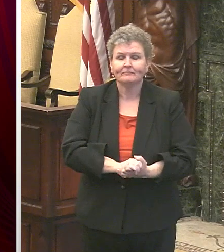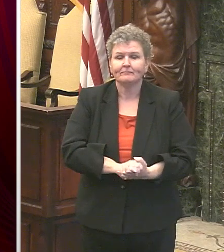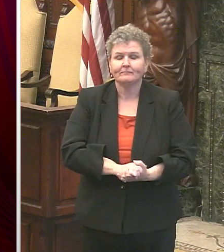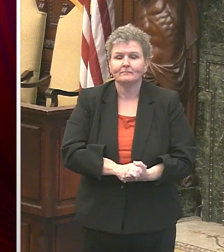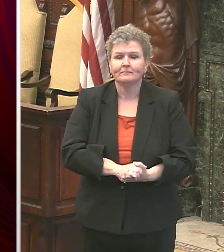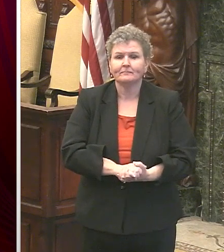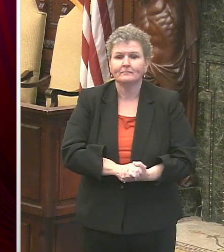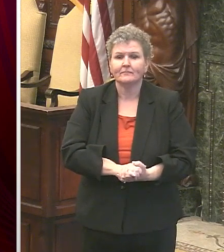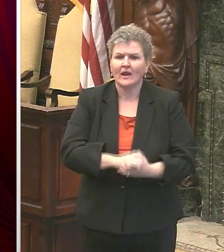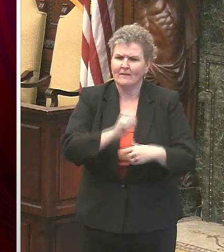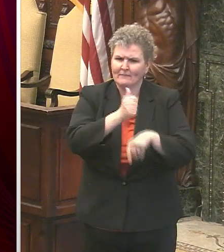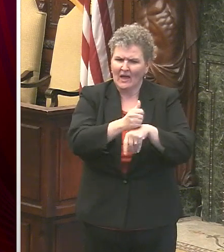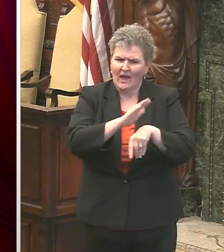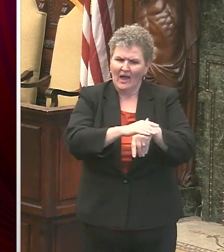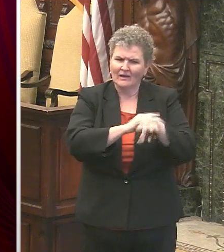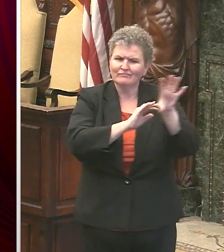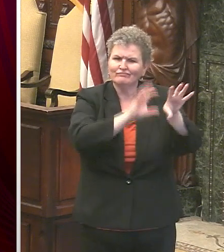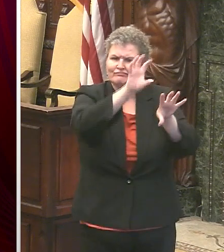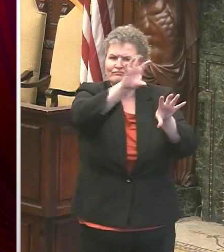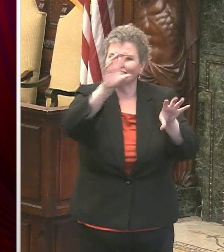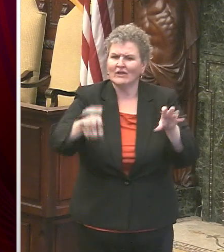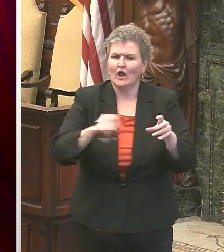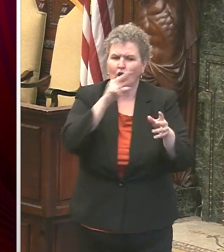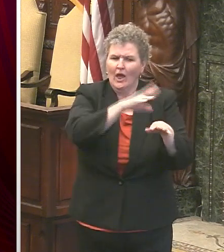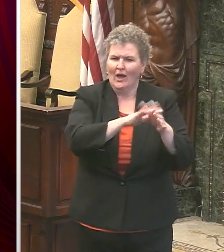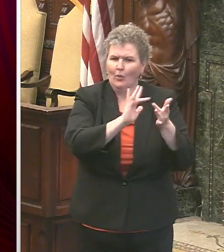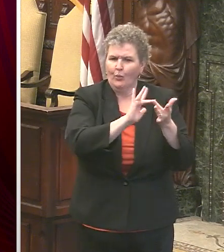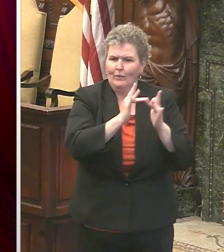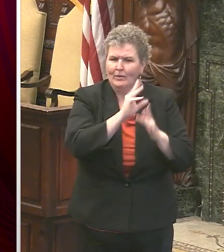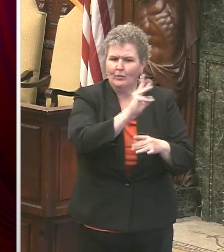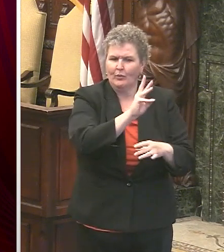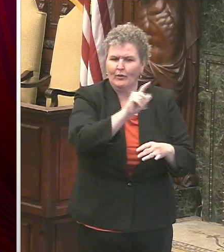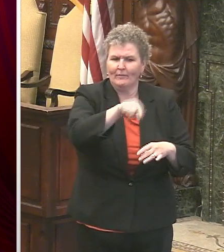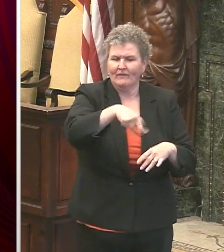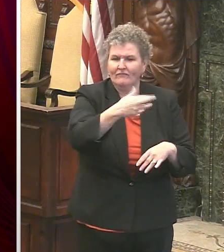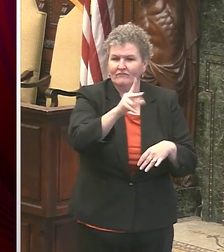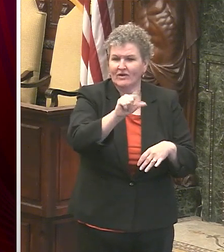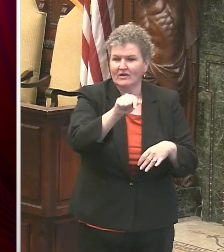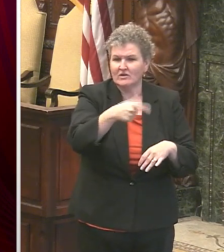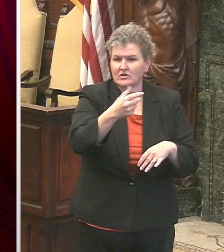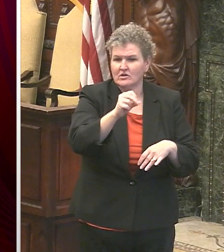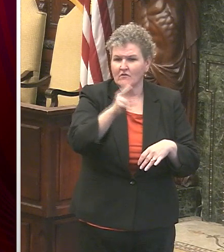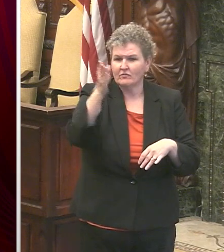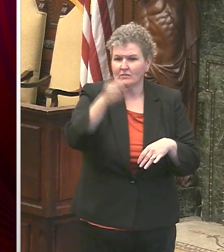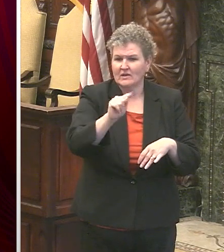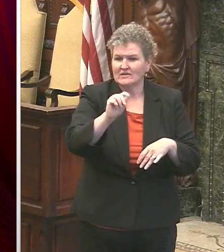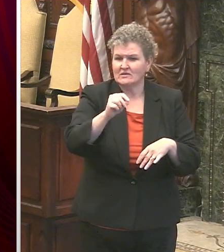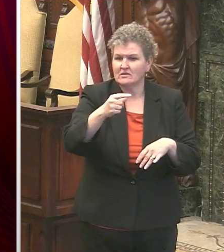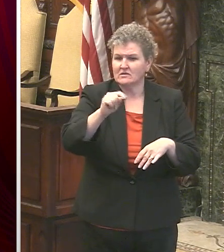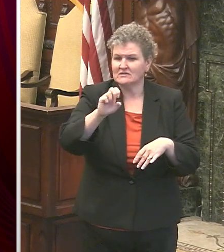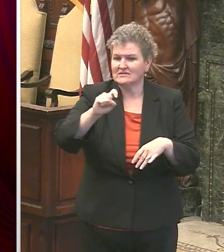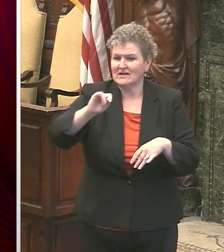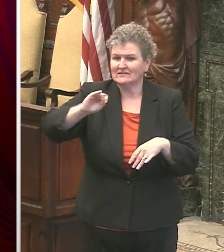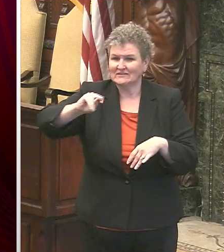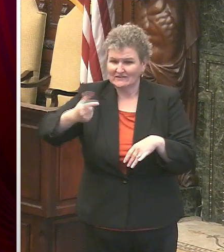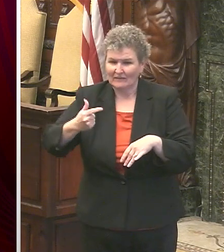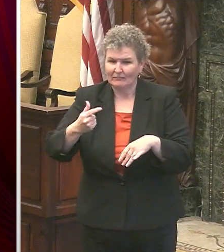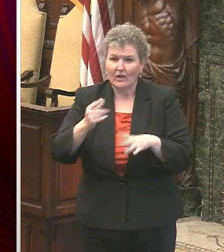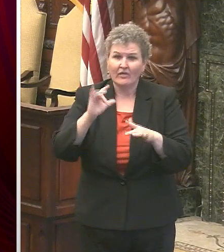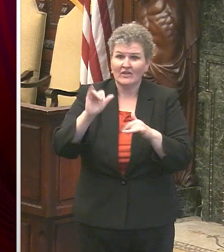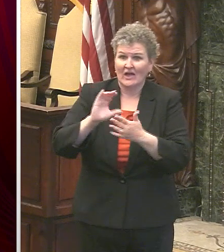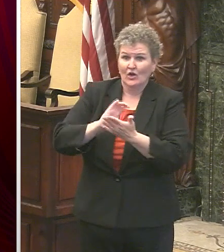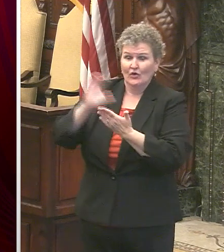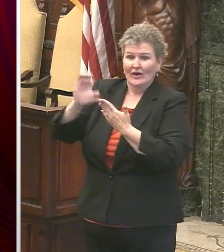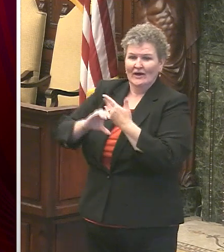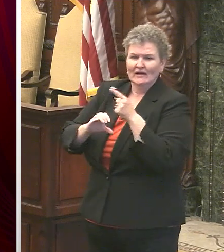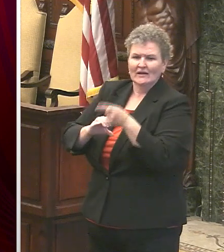our fixed sites where testing is available at www.phila.gov/testing. We also now have a calendar for